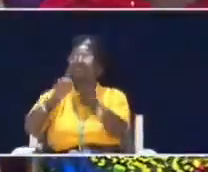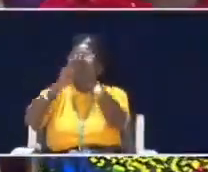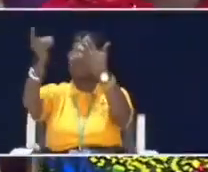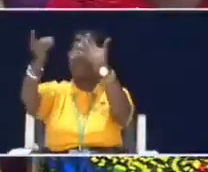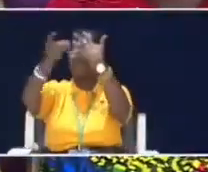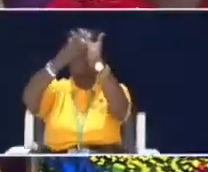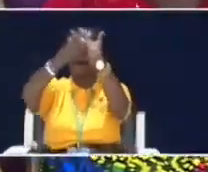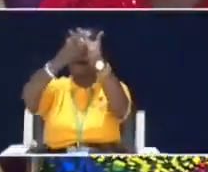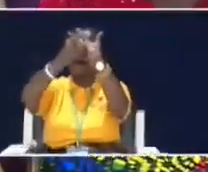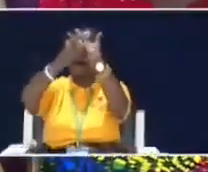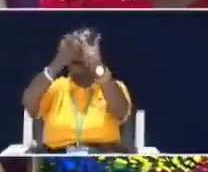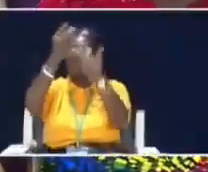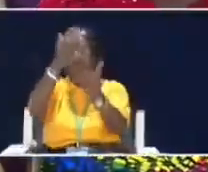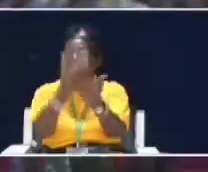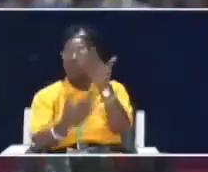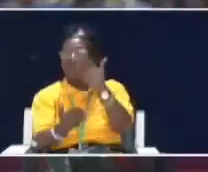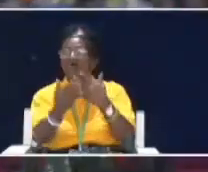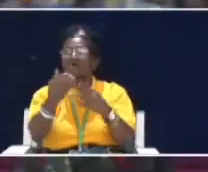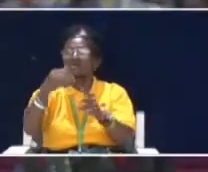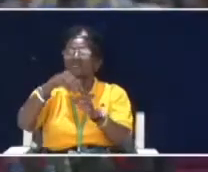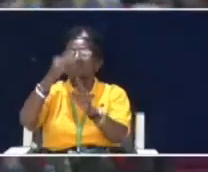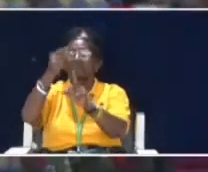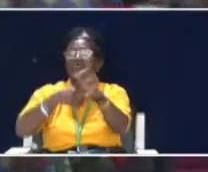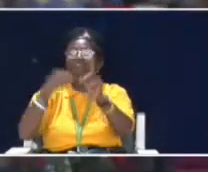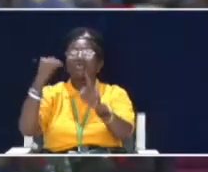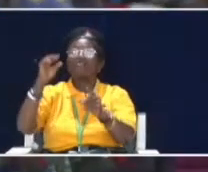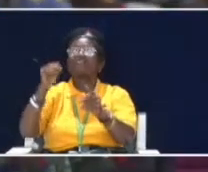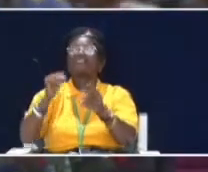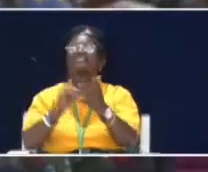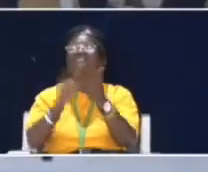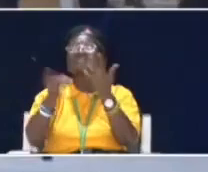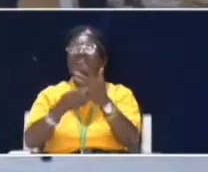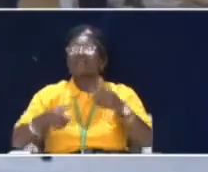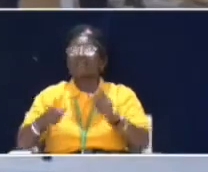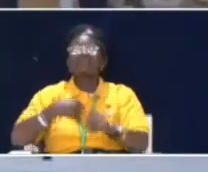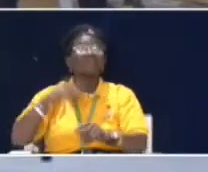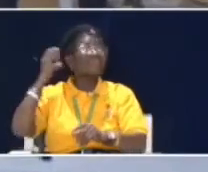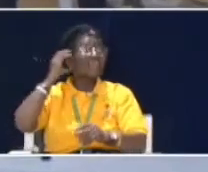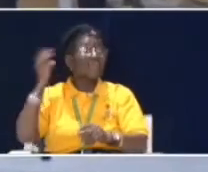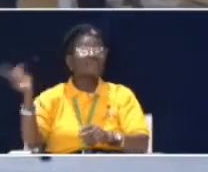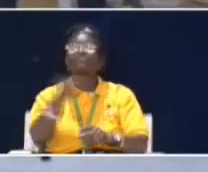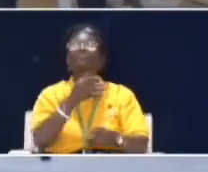are born in the month of December, let me hear you shout